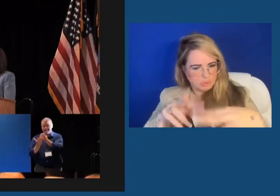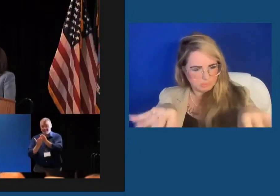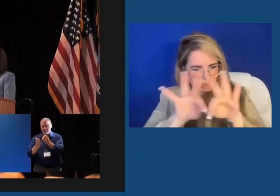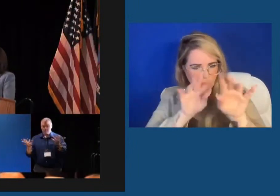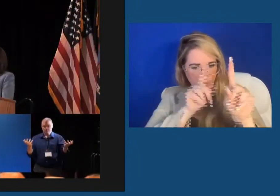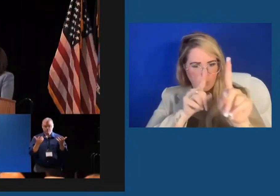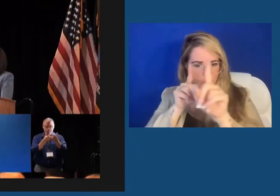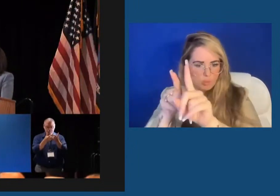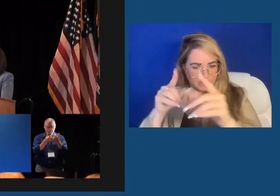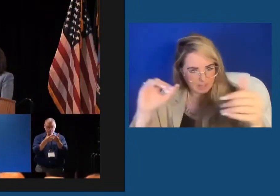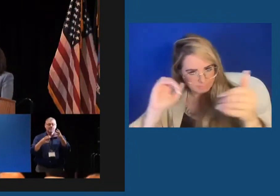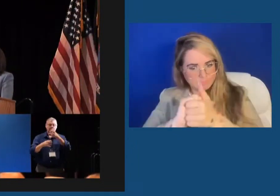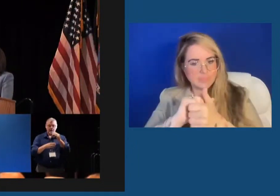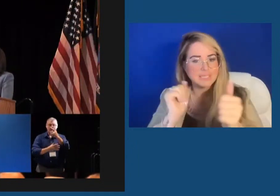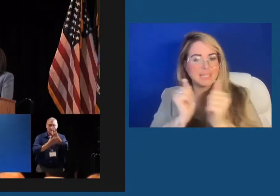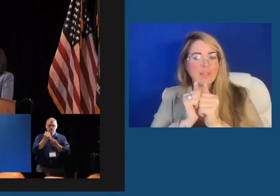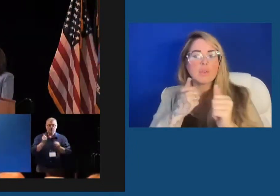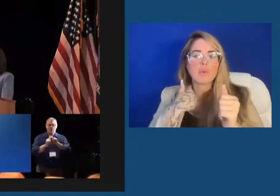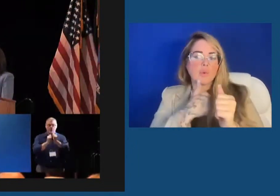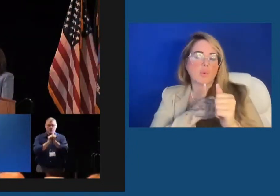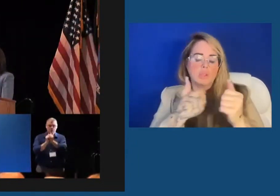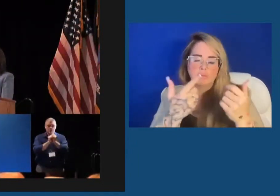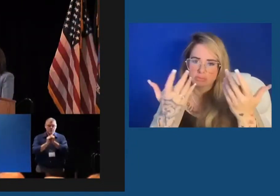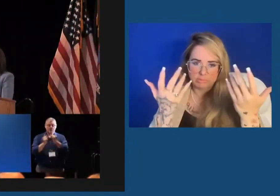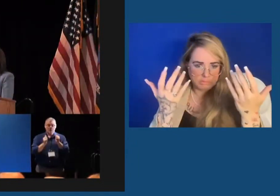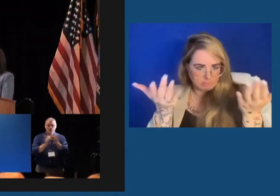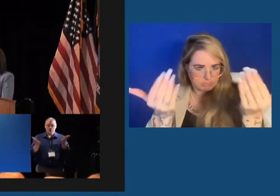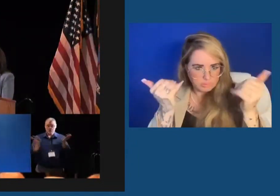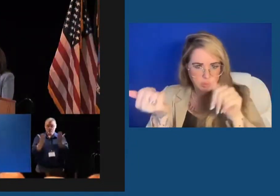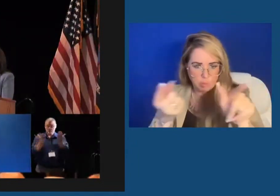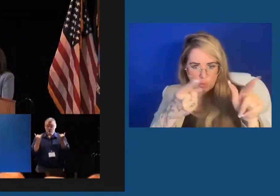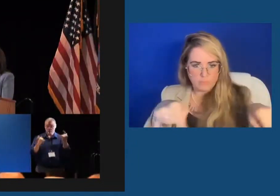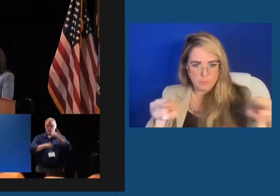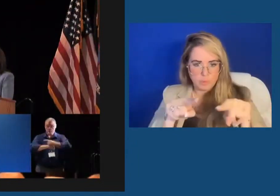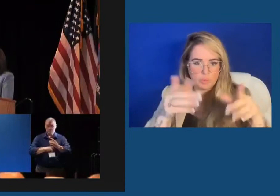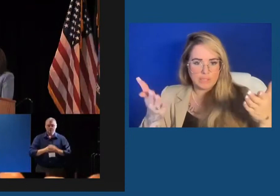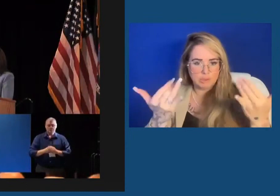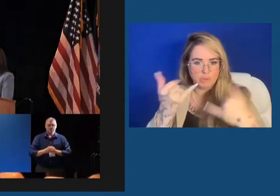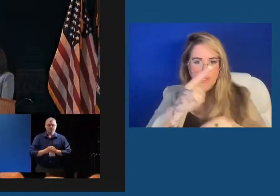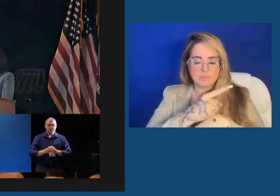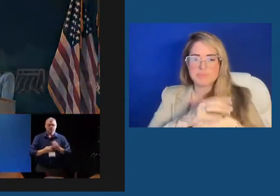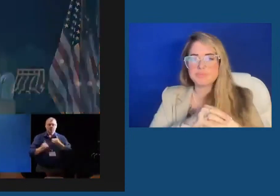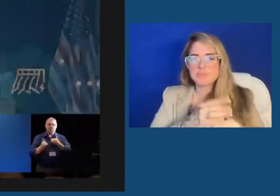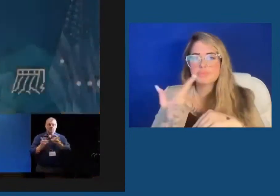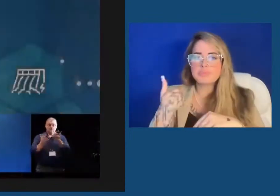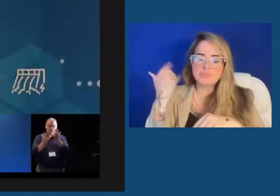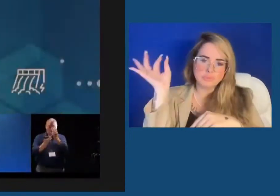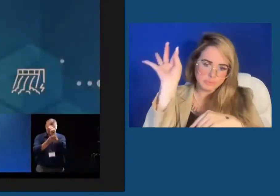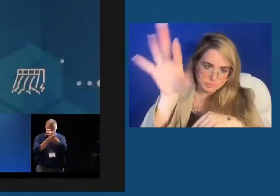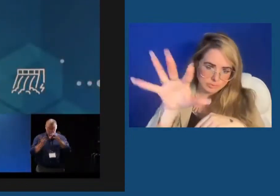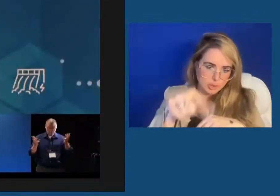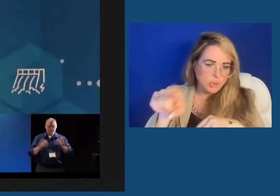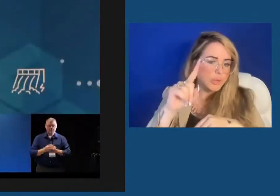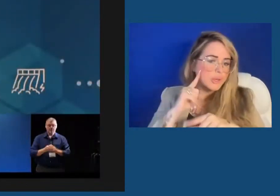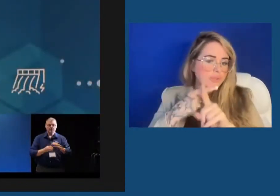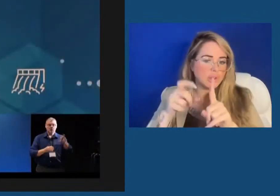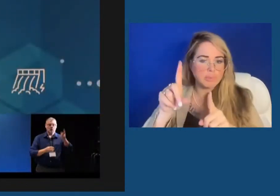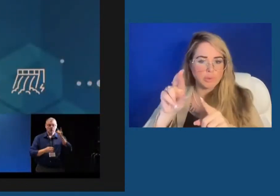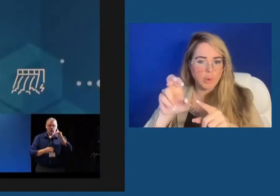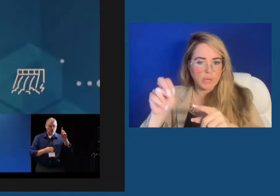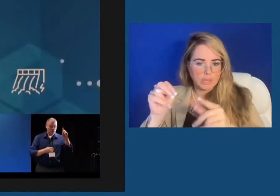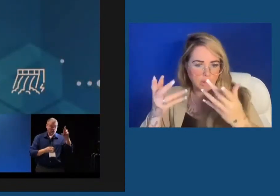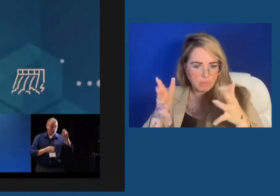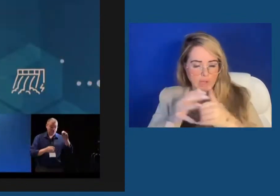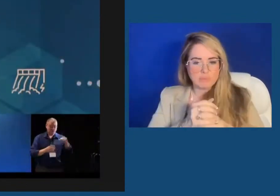and bringing together all of you today. Now, I want to say this, you heard it from Doreen. New